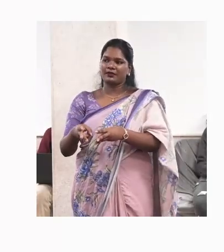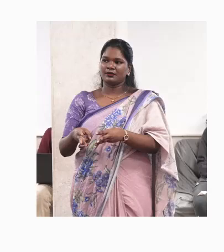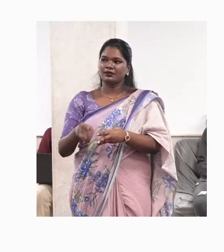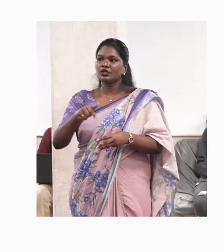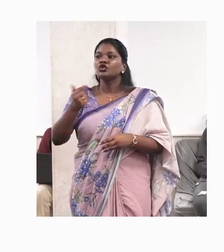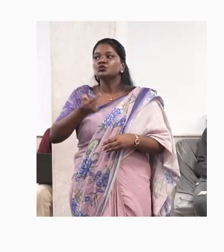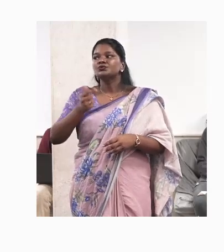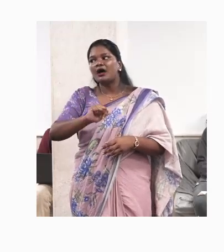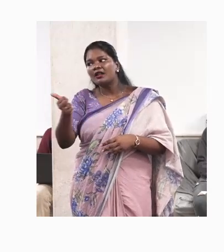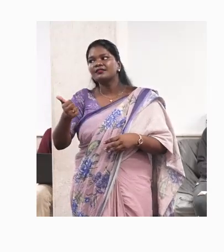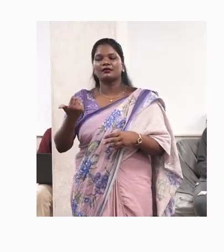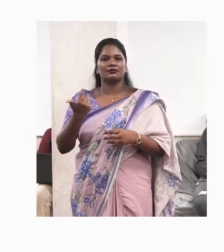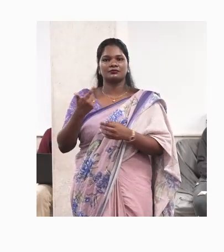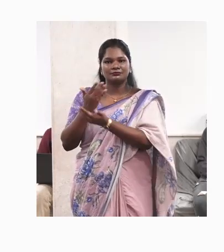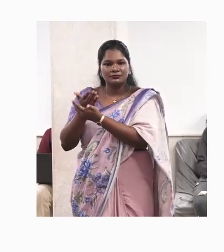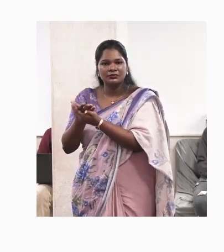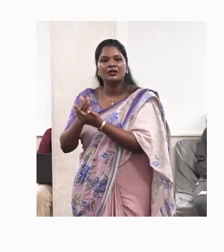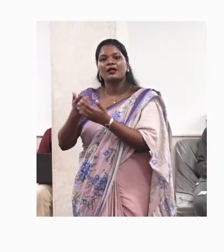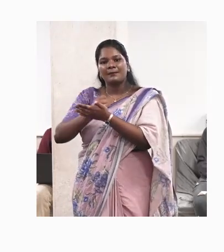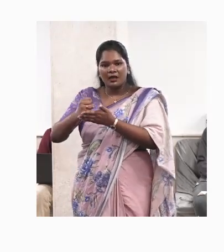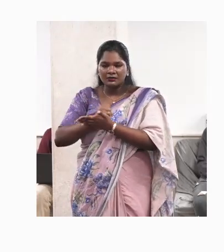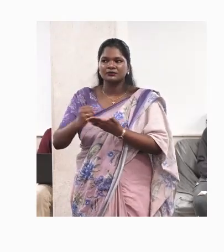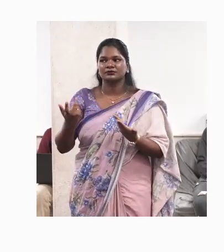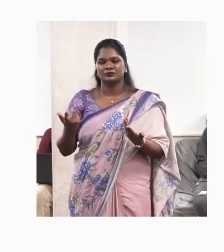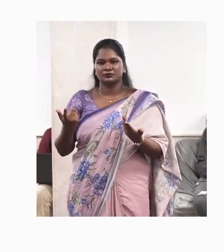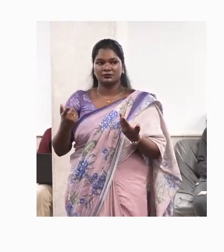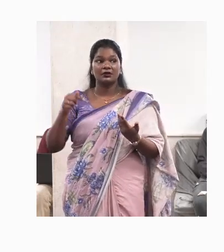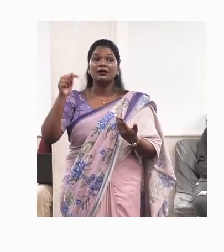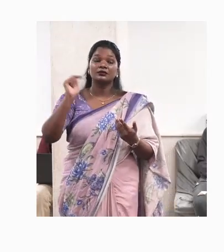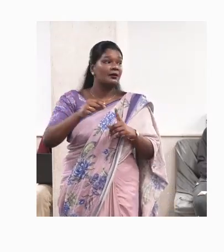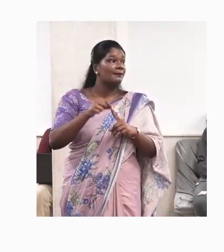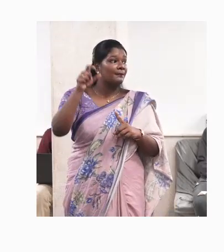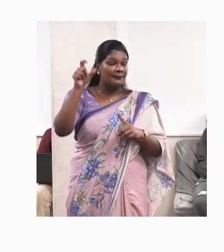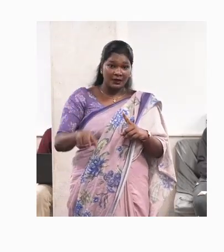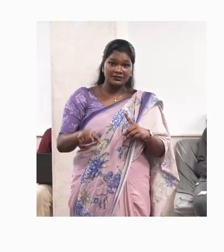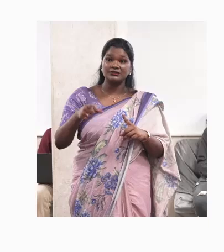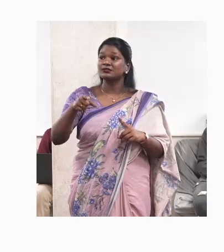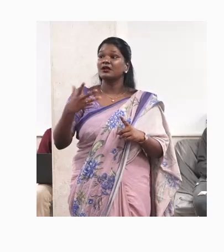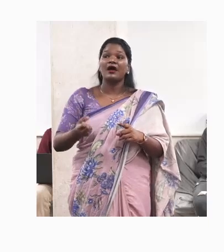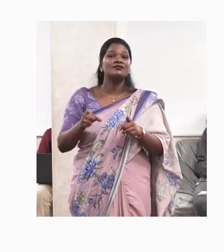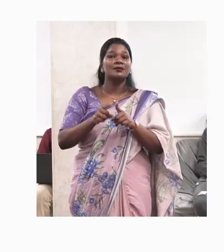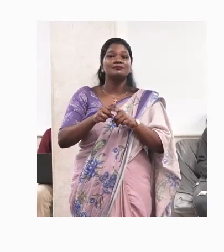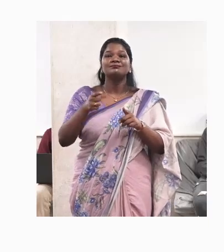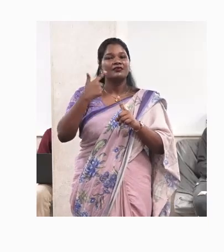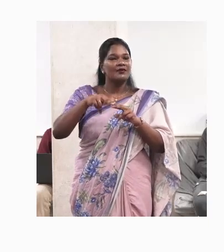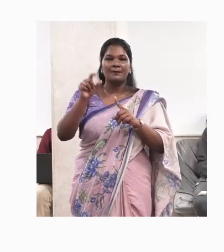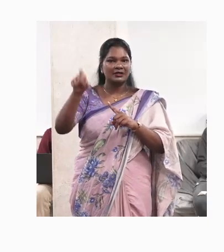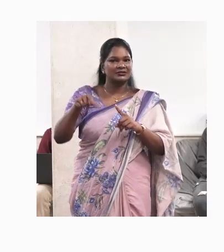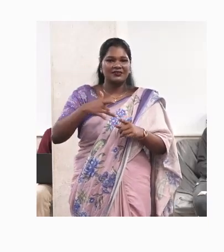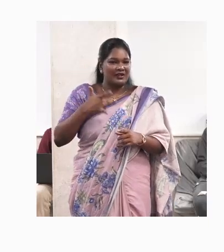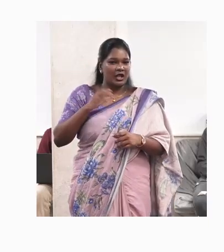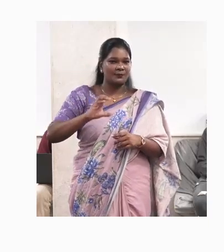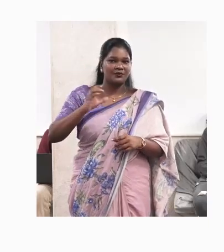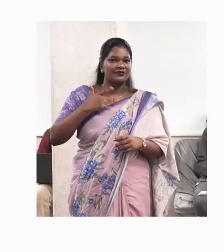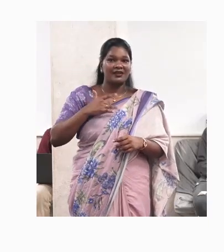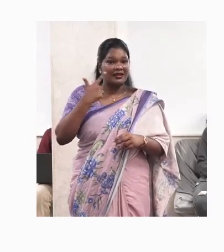use other approaches of dialogic practice. Is the person resisting because the person is not comfortable